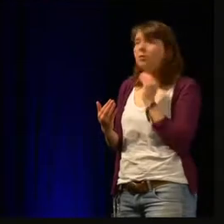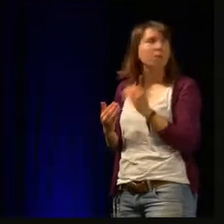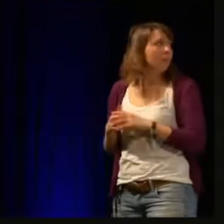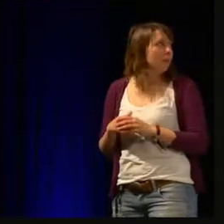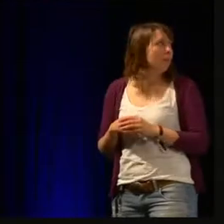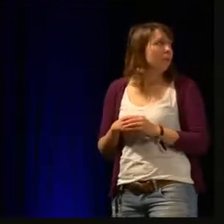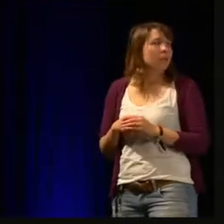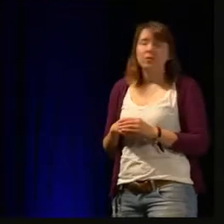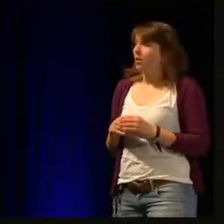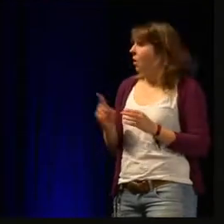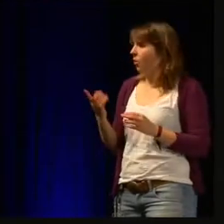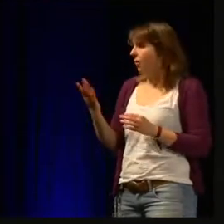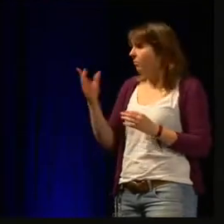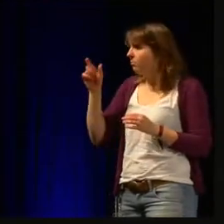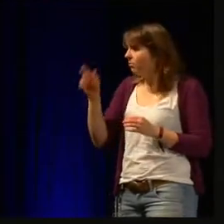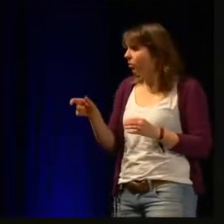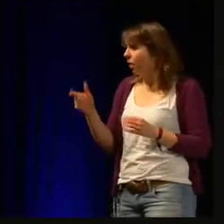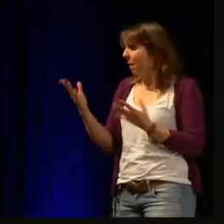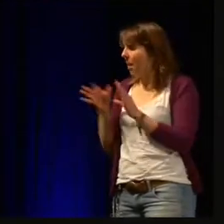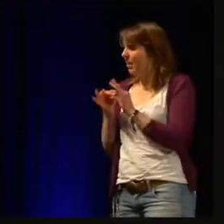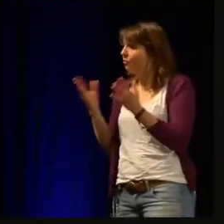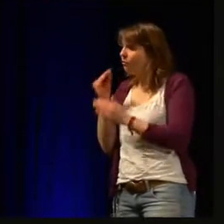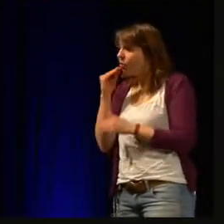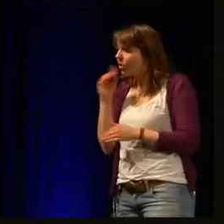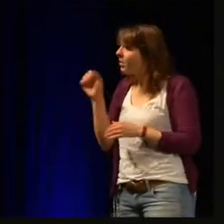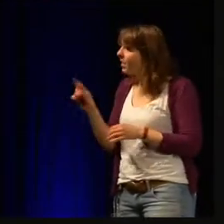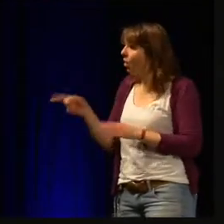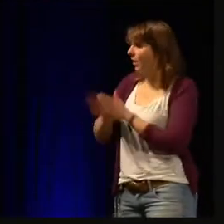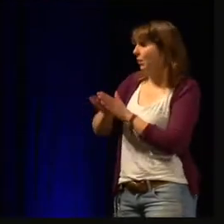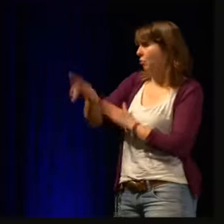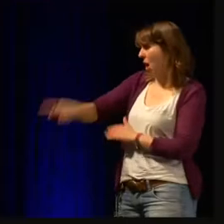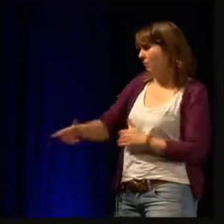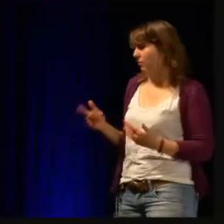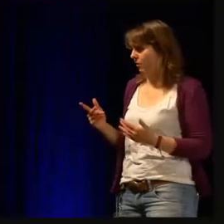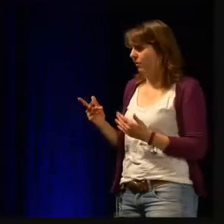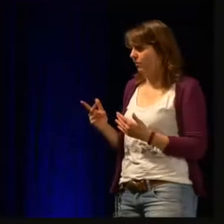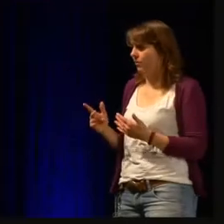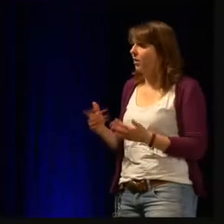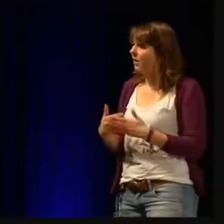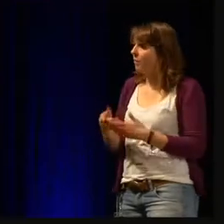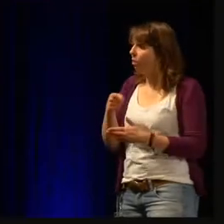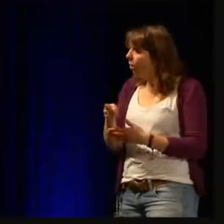legal system, then this discrimination might be more or less extreme, depending on the people.